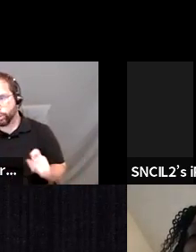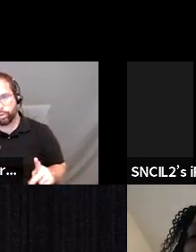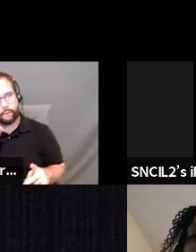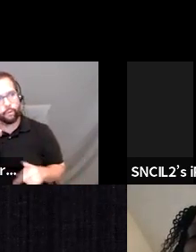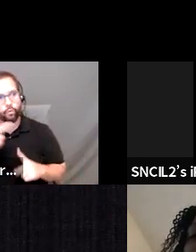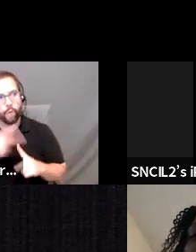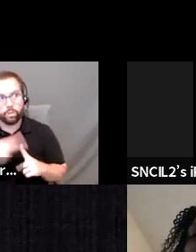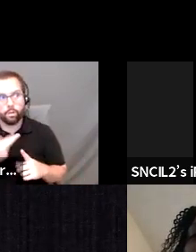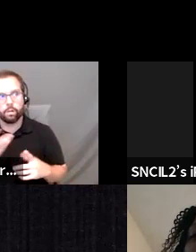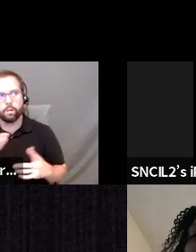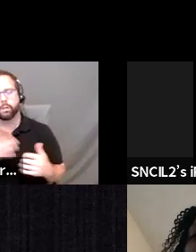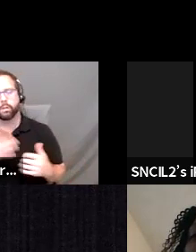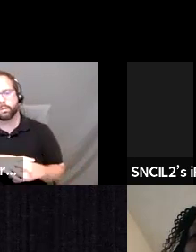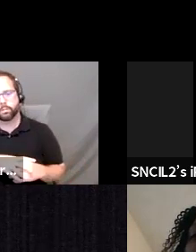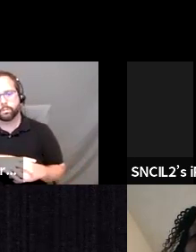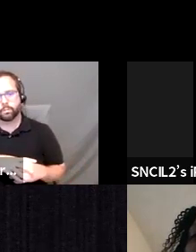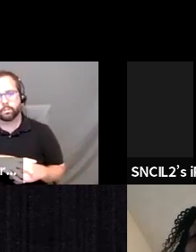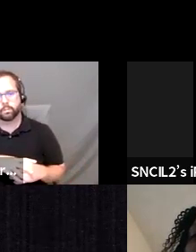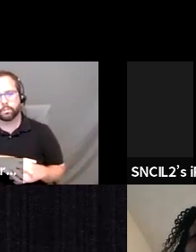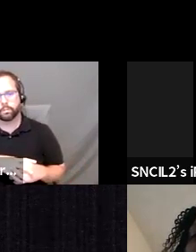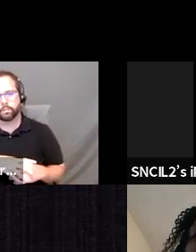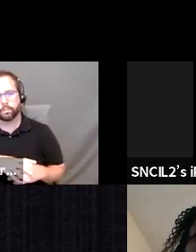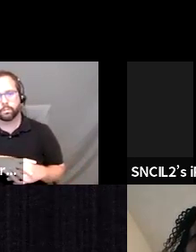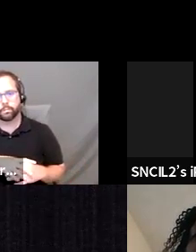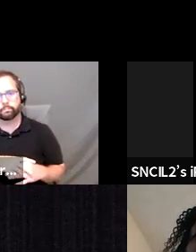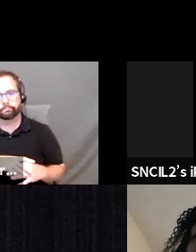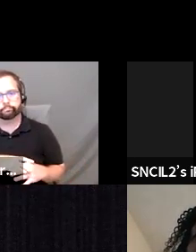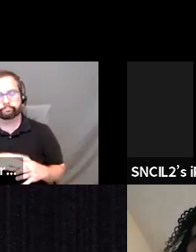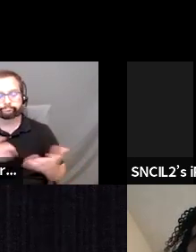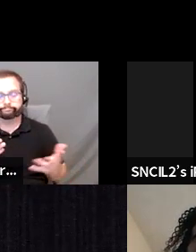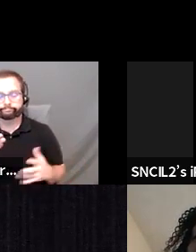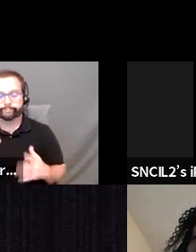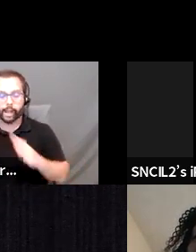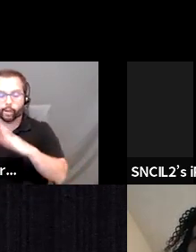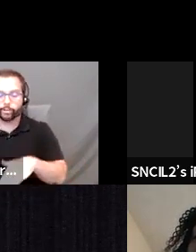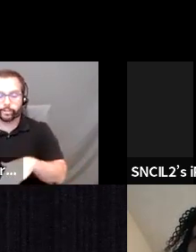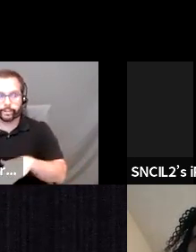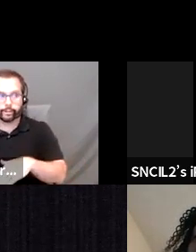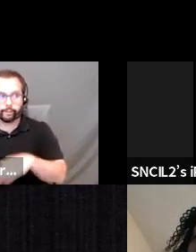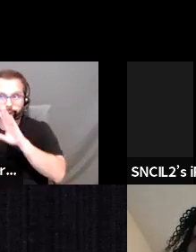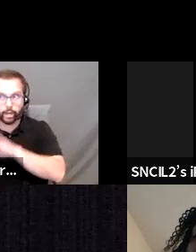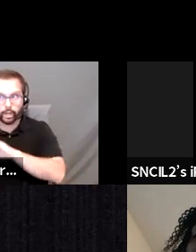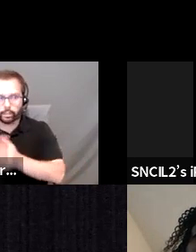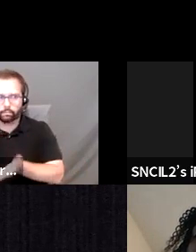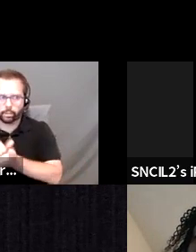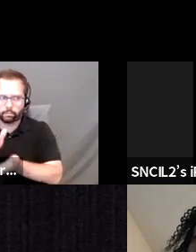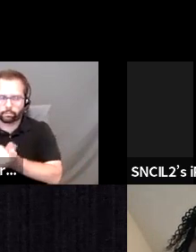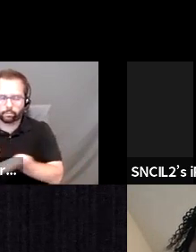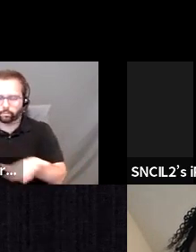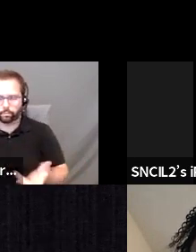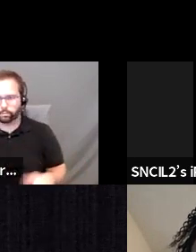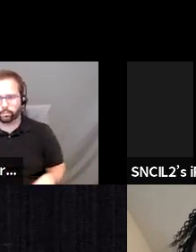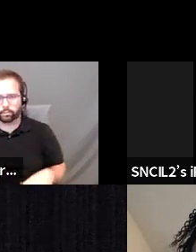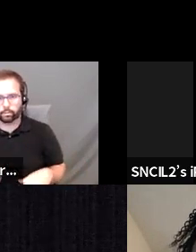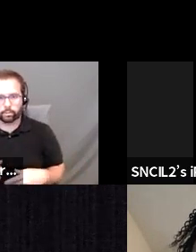so high, which here that's like a unicorn. Finding any housing at all is impossible, much less one that's affordable or